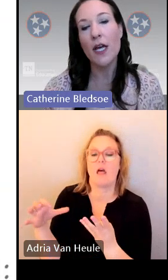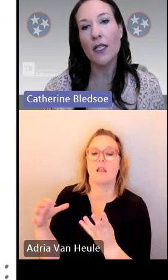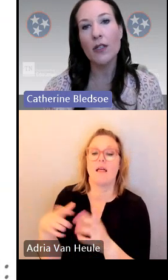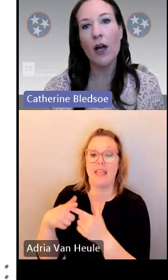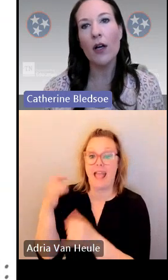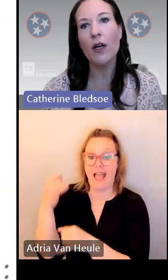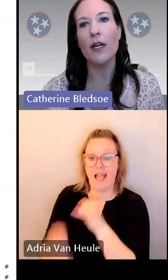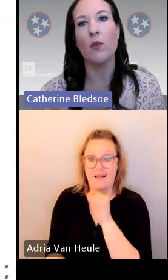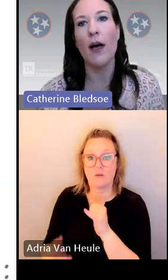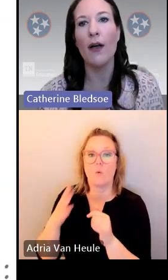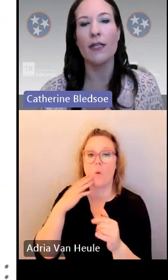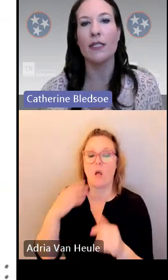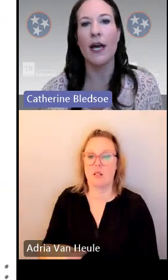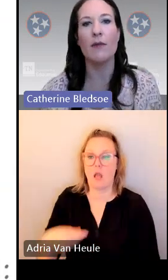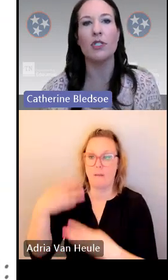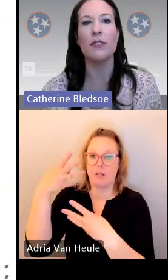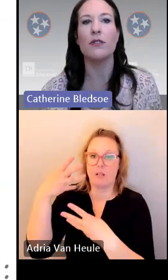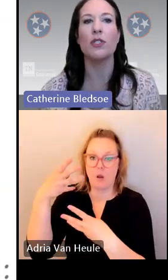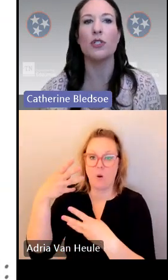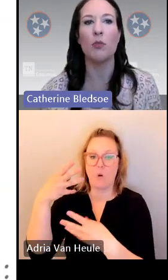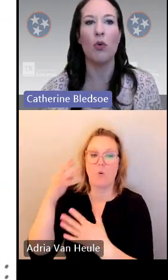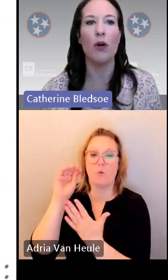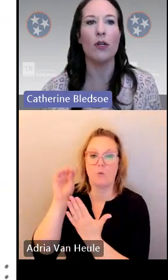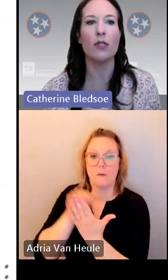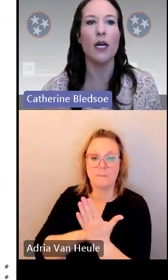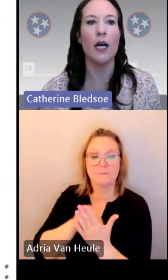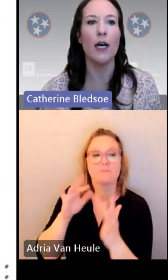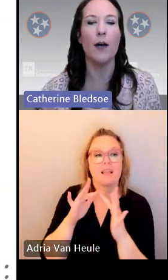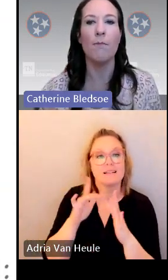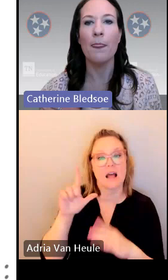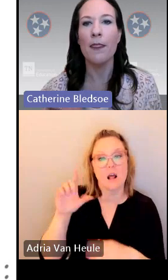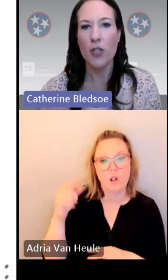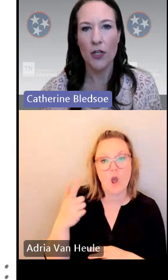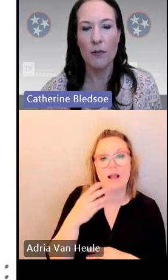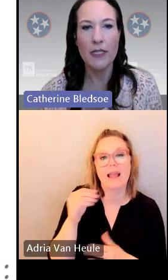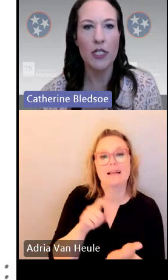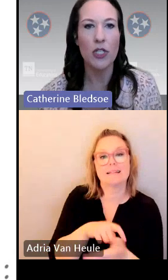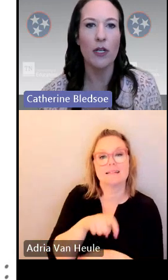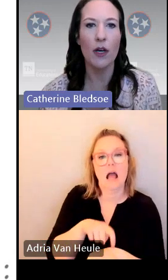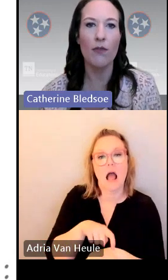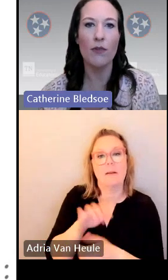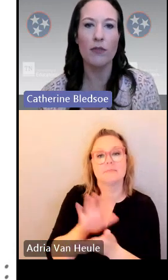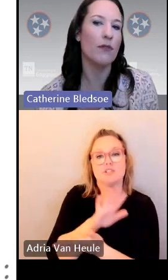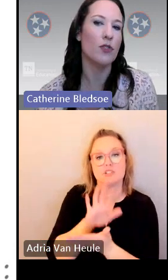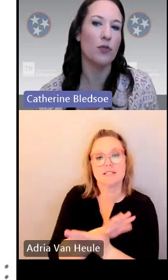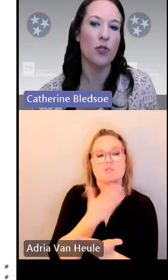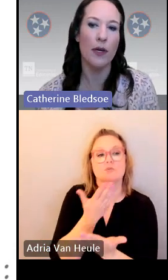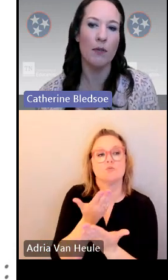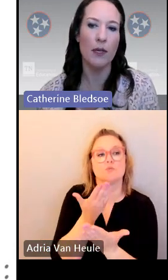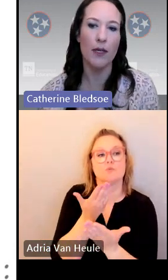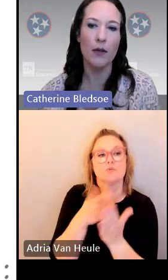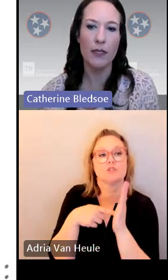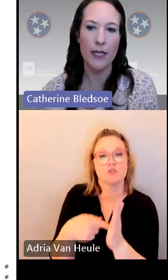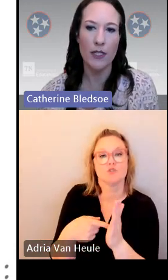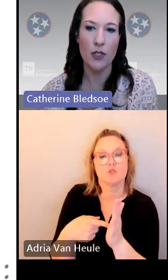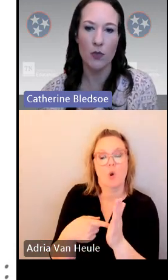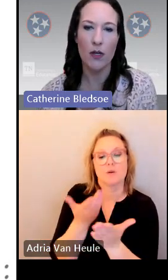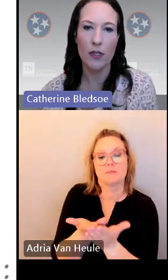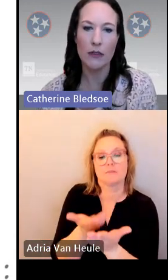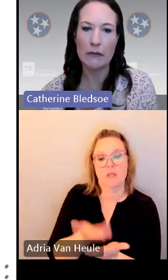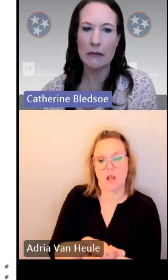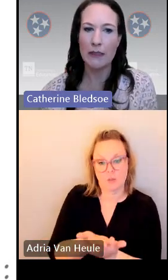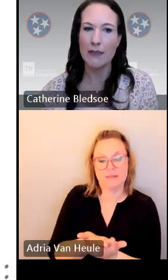that contact log as well as the timesheets to support documentation of those individuals who had been